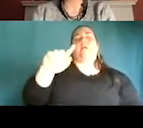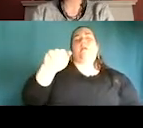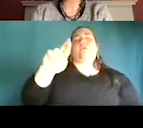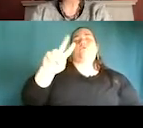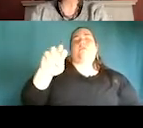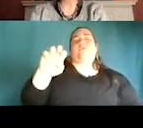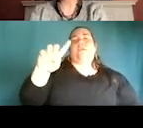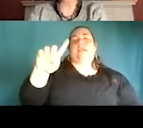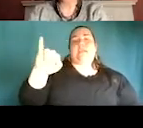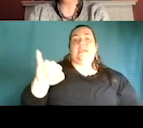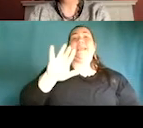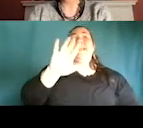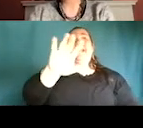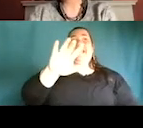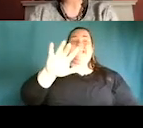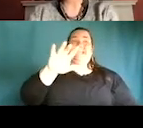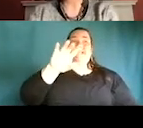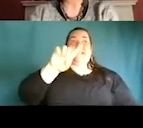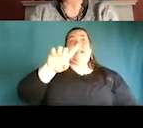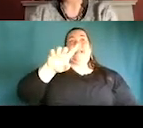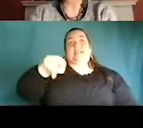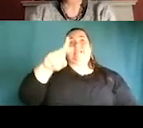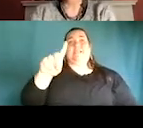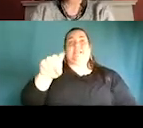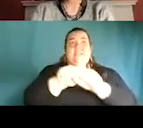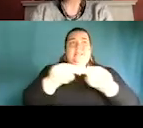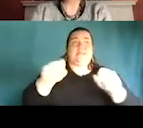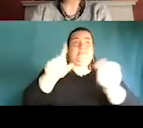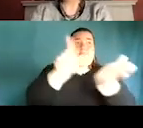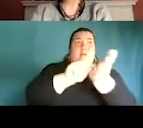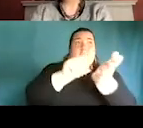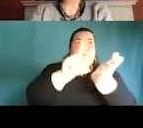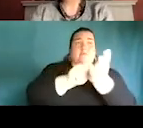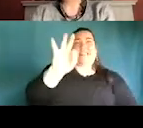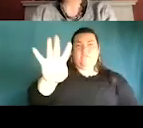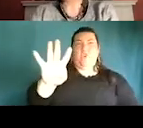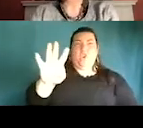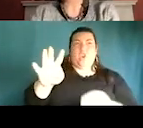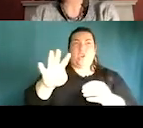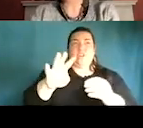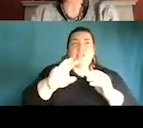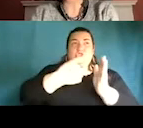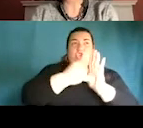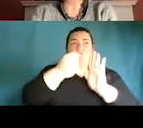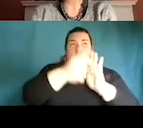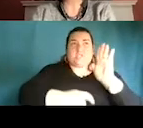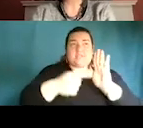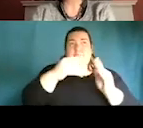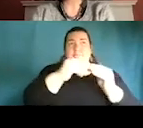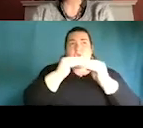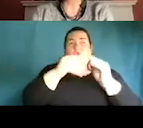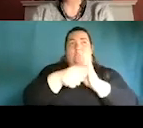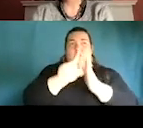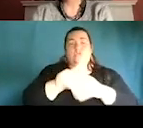published 94 peer-reviewed publications in journals such as the New England Journal of Medicine and Health